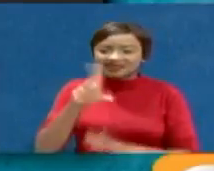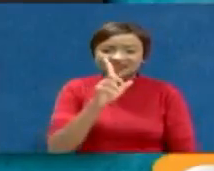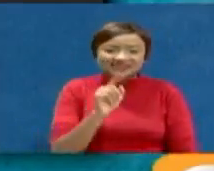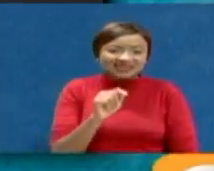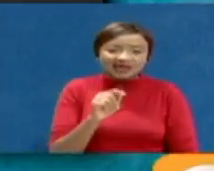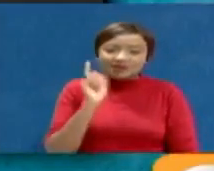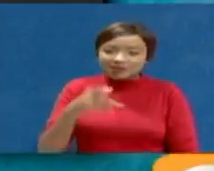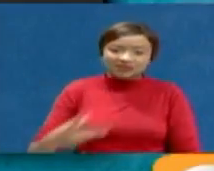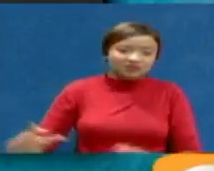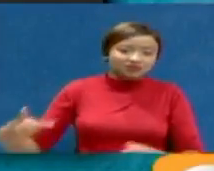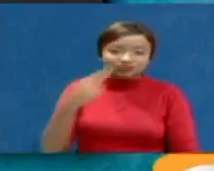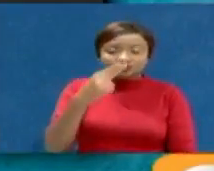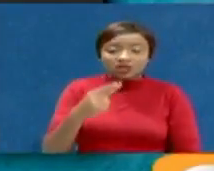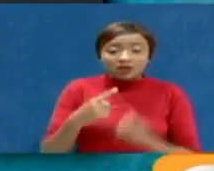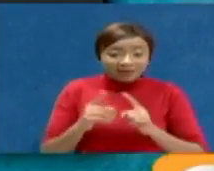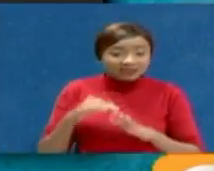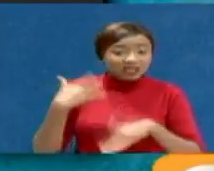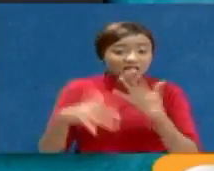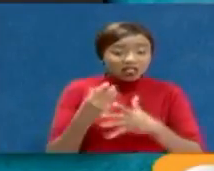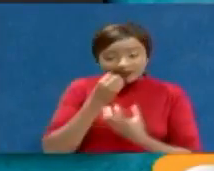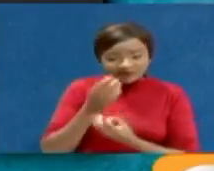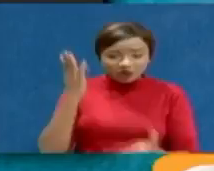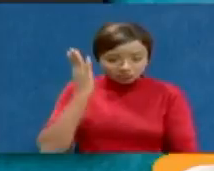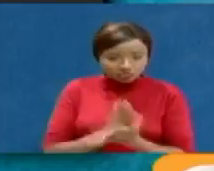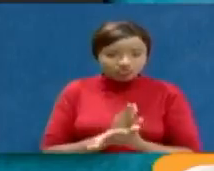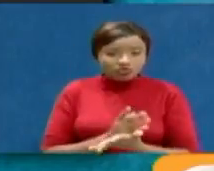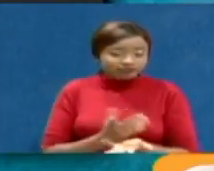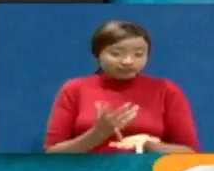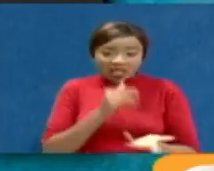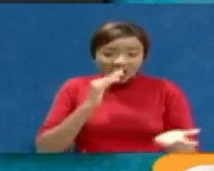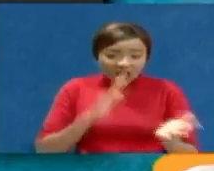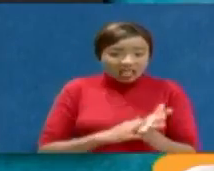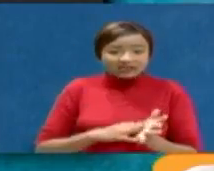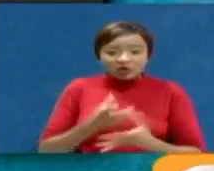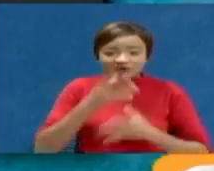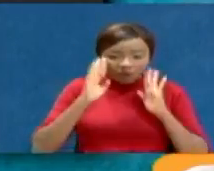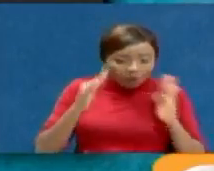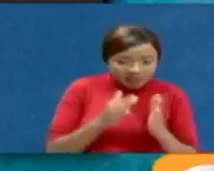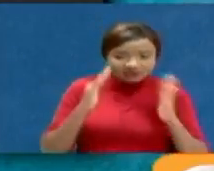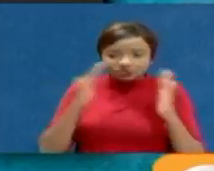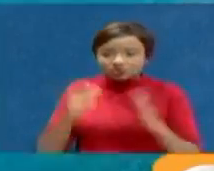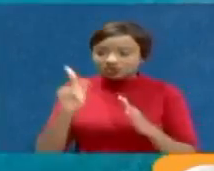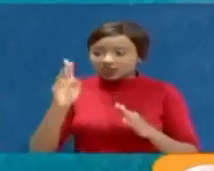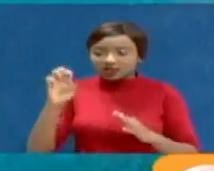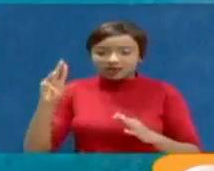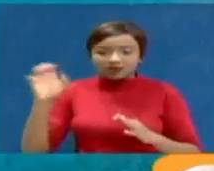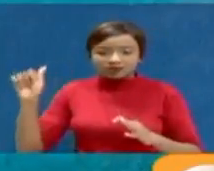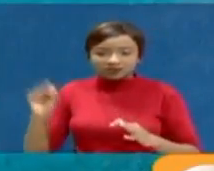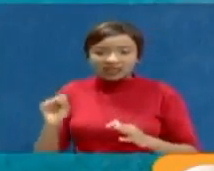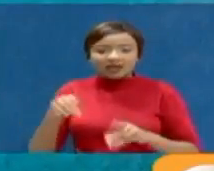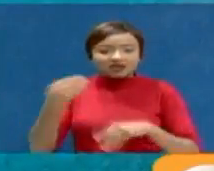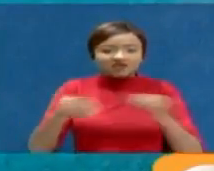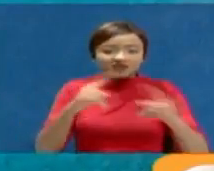have been revoked. Juma's letter pointing to a reality that commitment letters are being issued by KEMSA to prospective